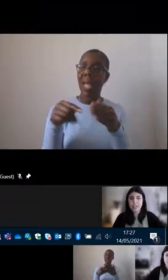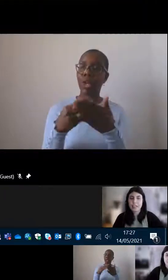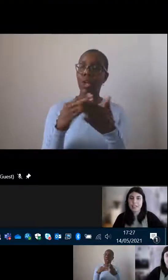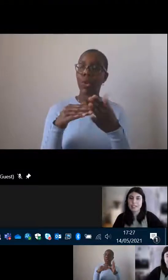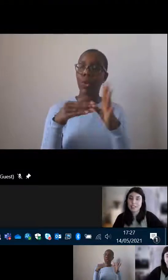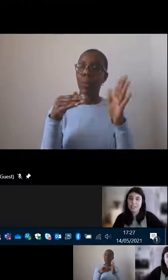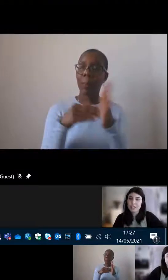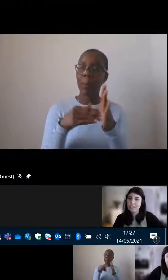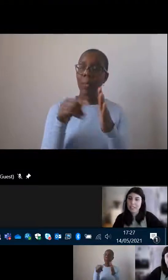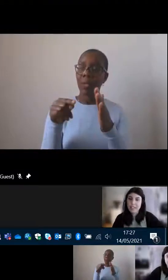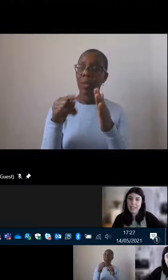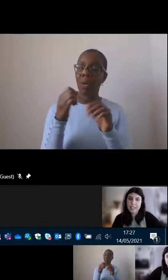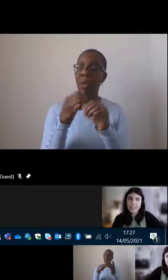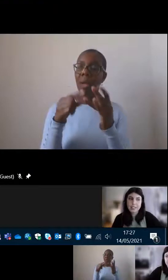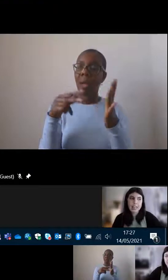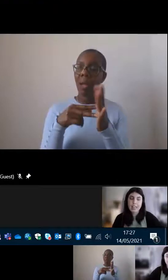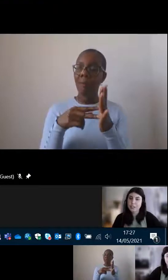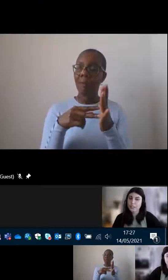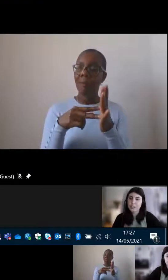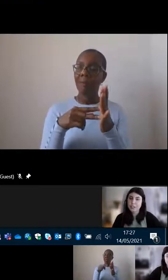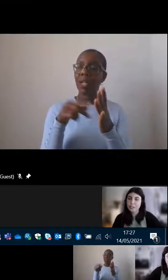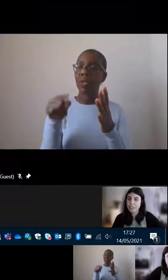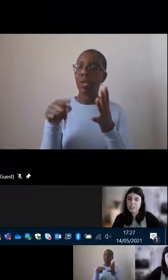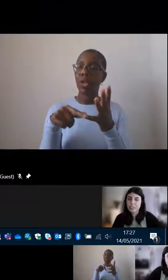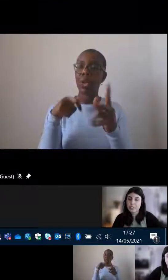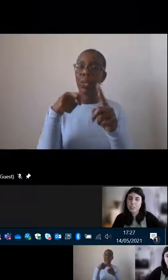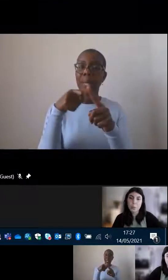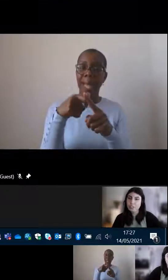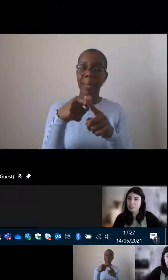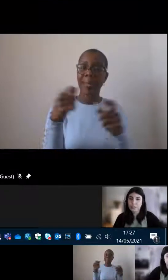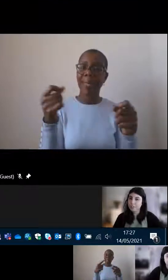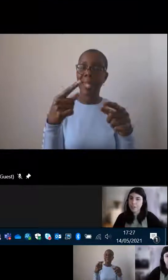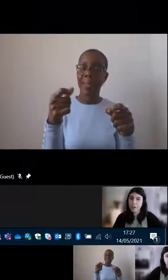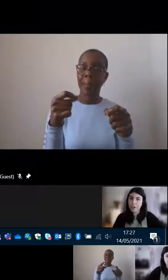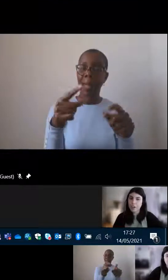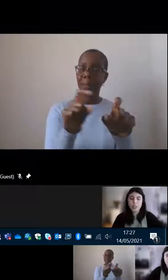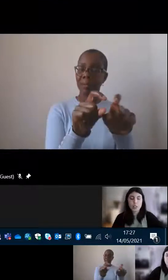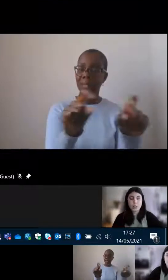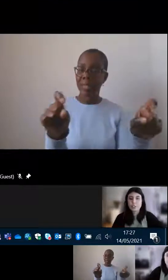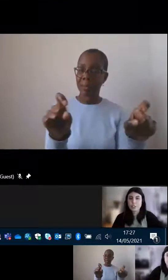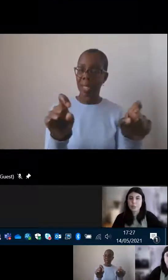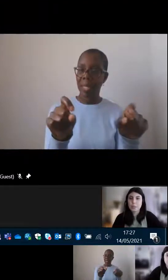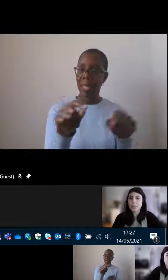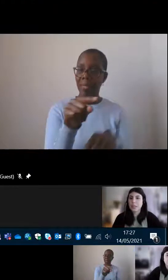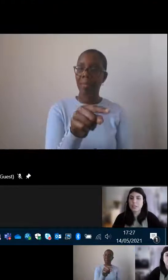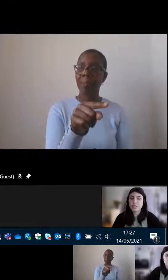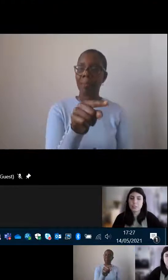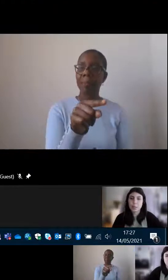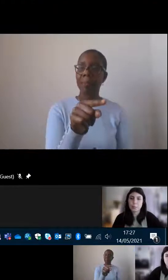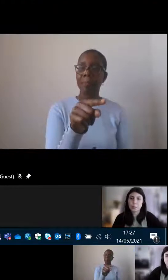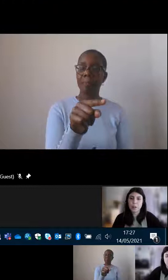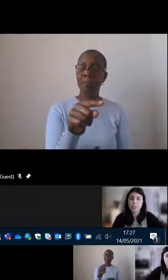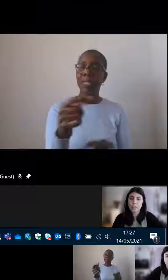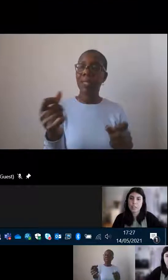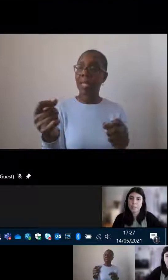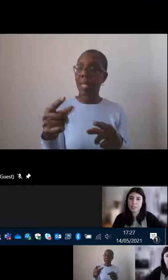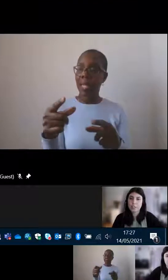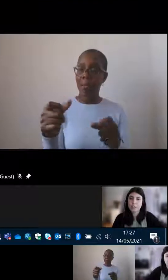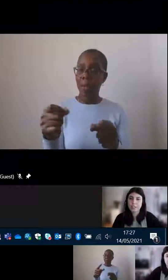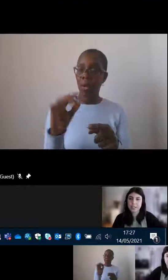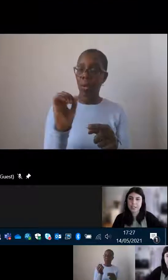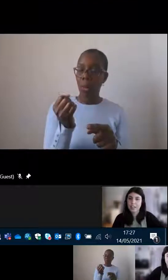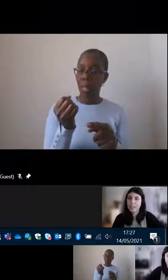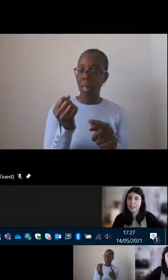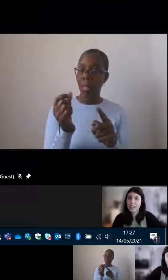strengthening.families@newham.gov.uk. I can send you the slides, any helpful advice, any questions you've got, please do email us on that